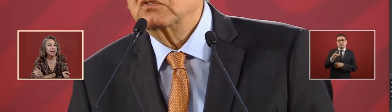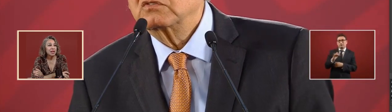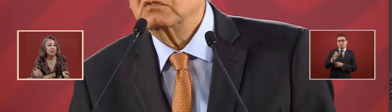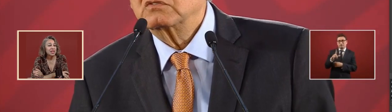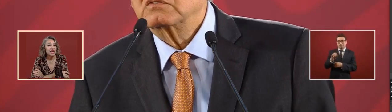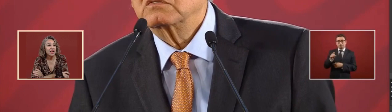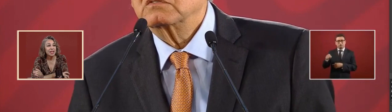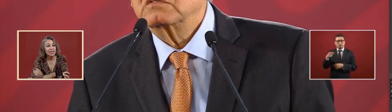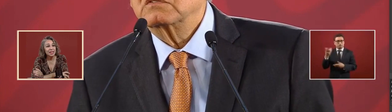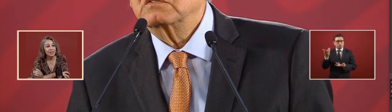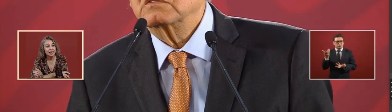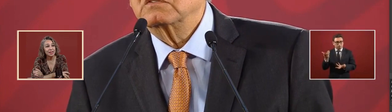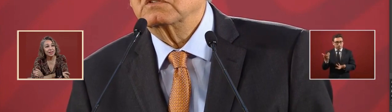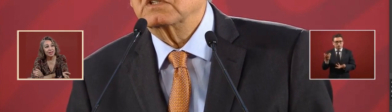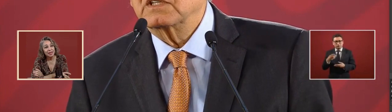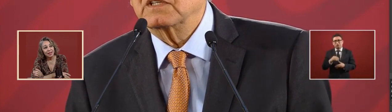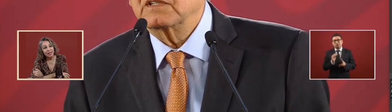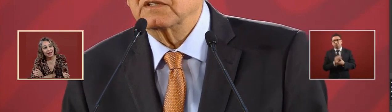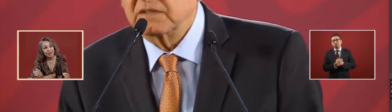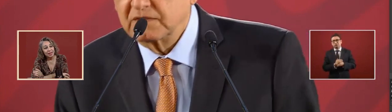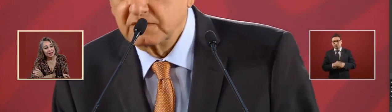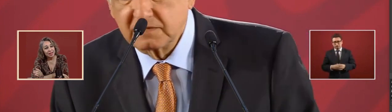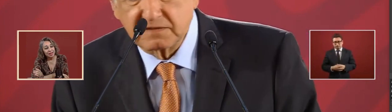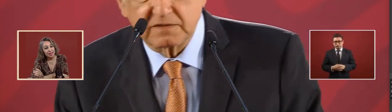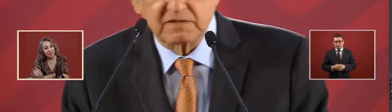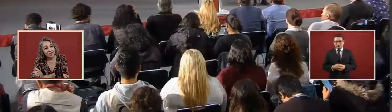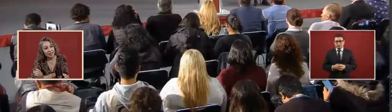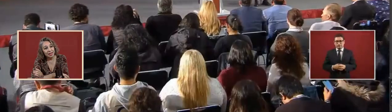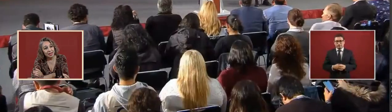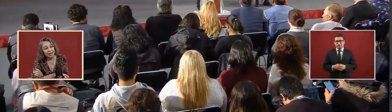escuchó. Marcelo did not listen